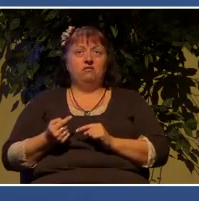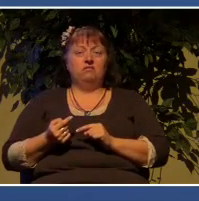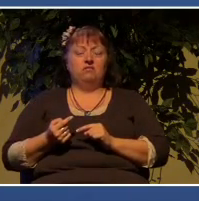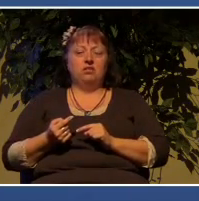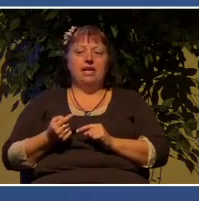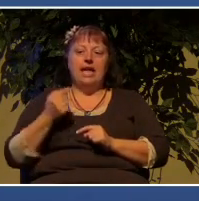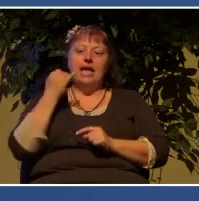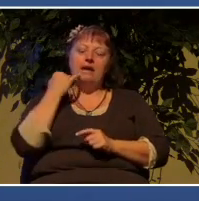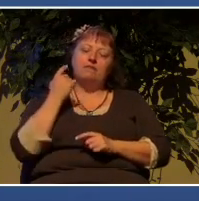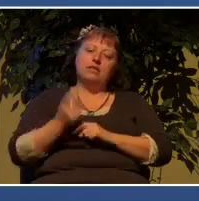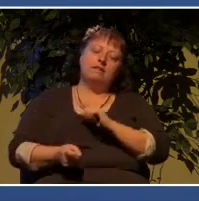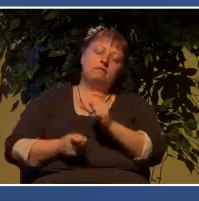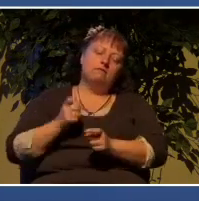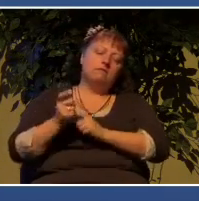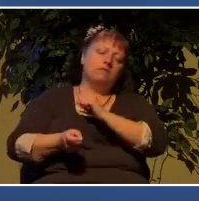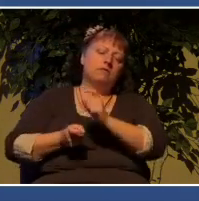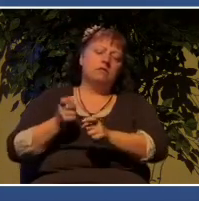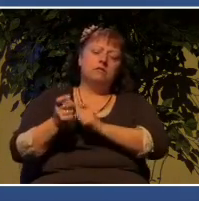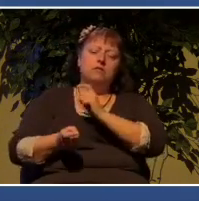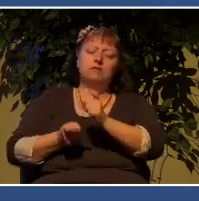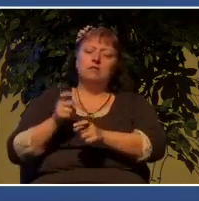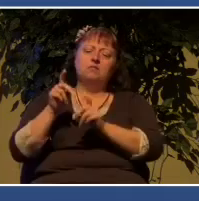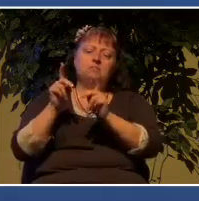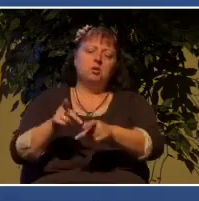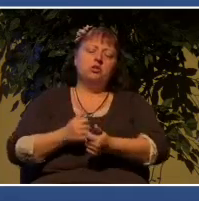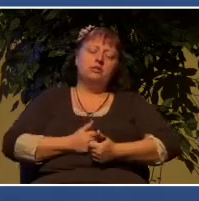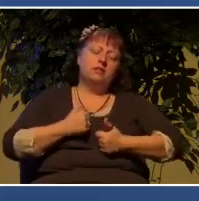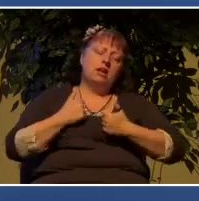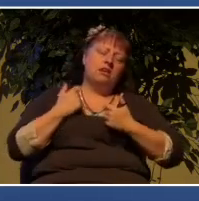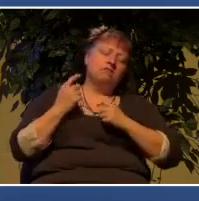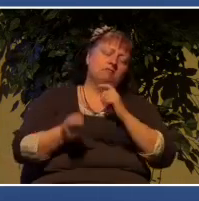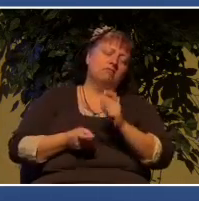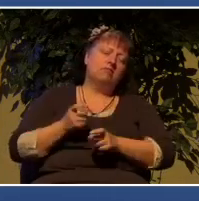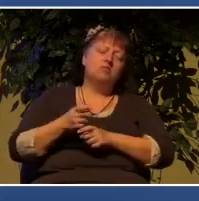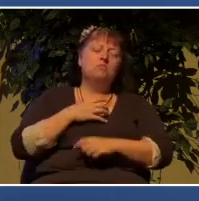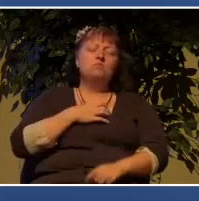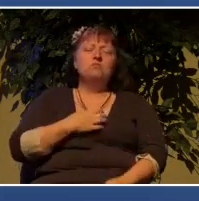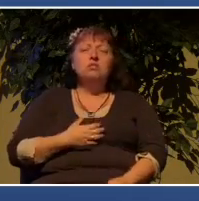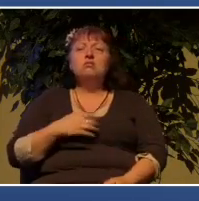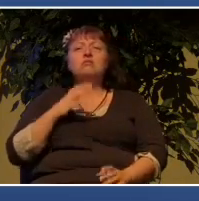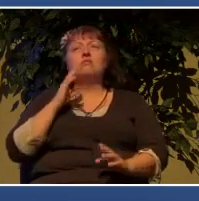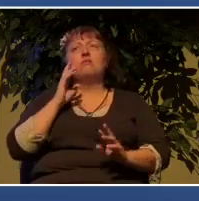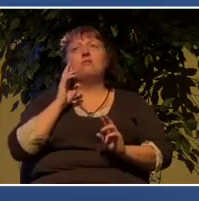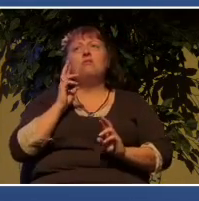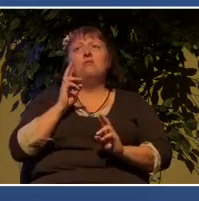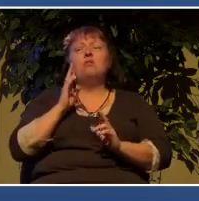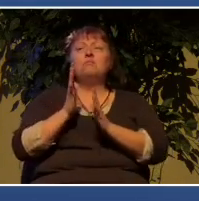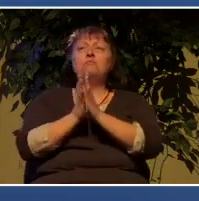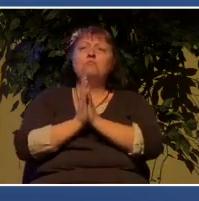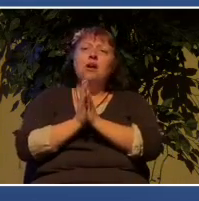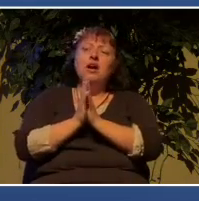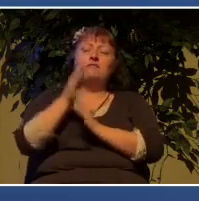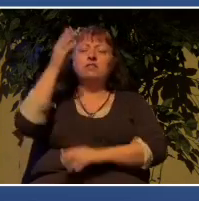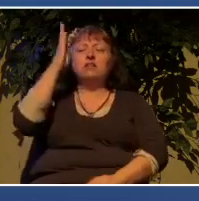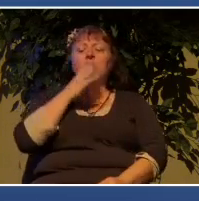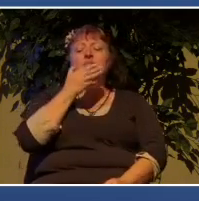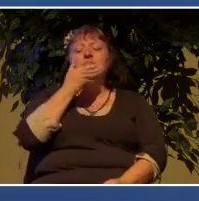somebody's life. You honestly wish and hope and pray for God's